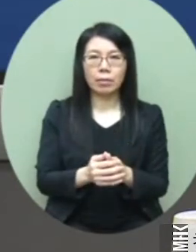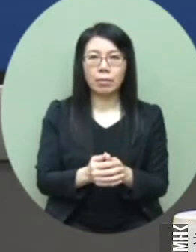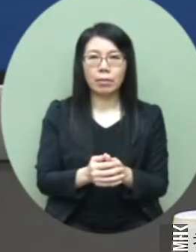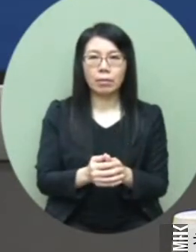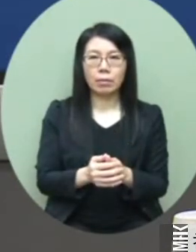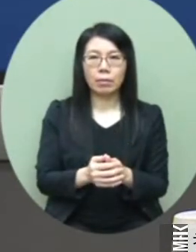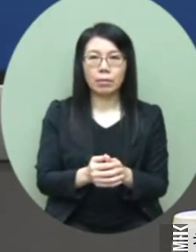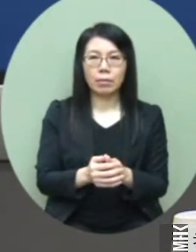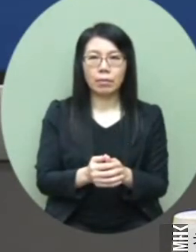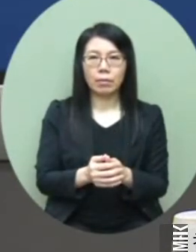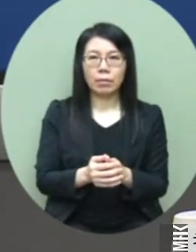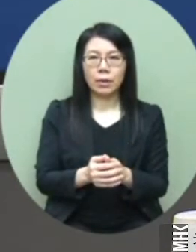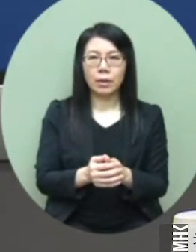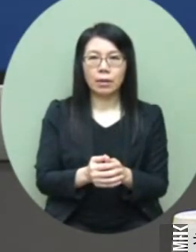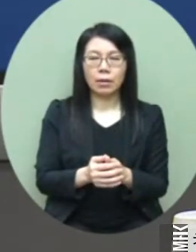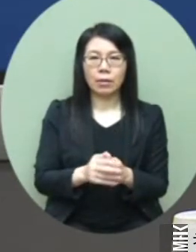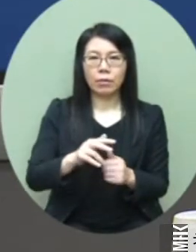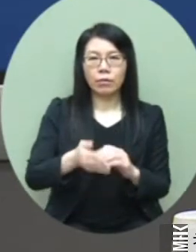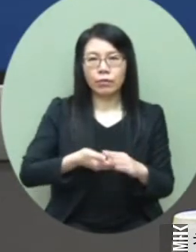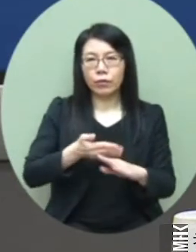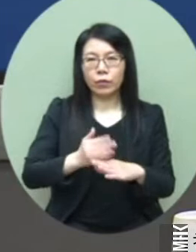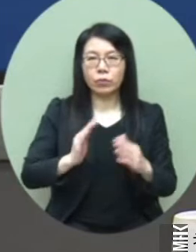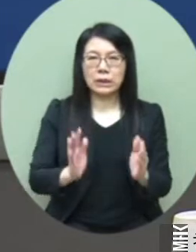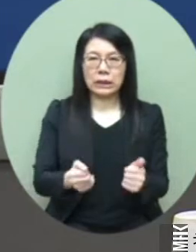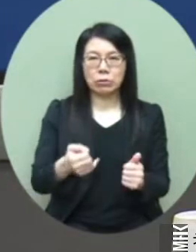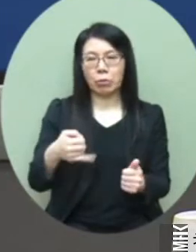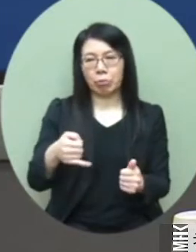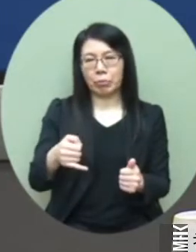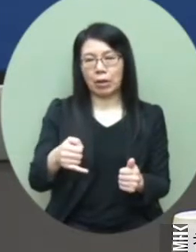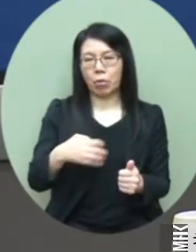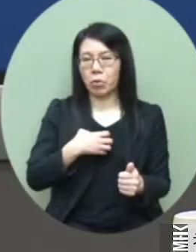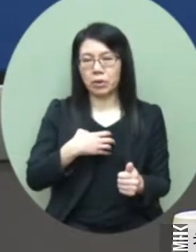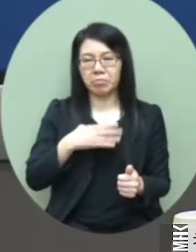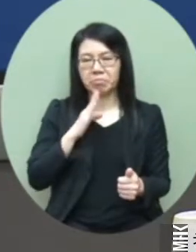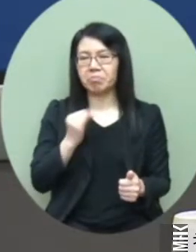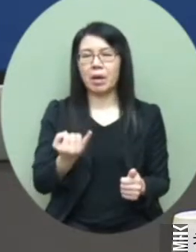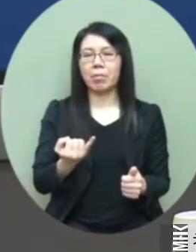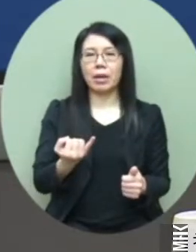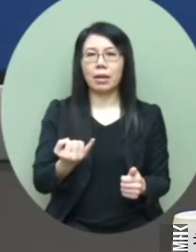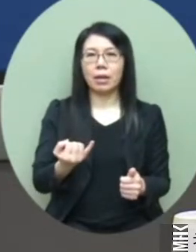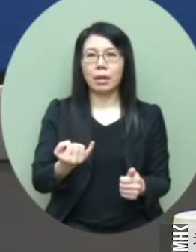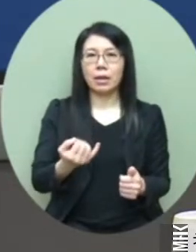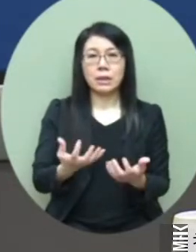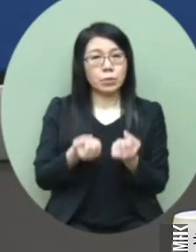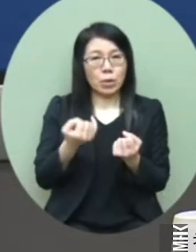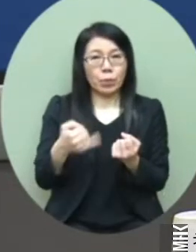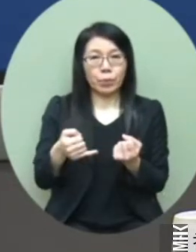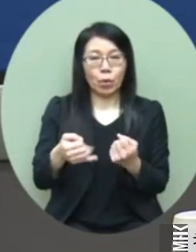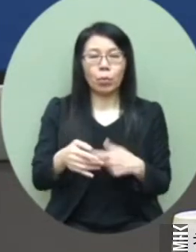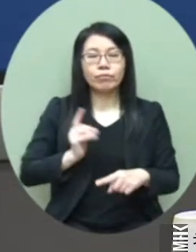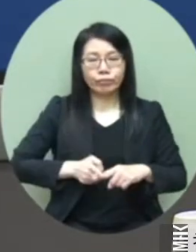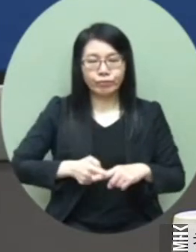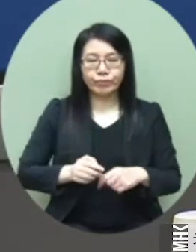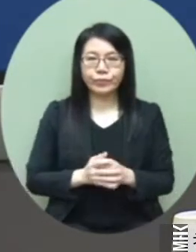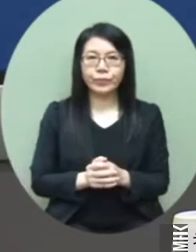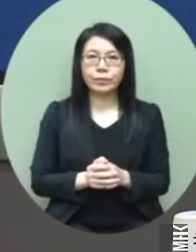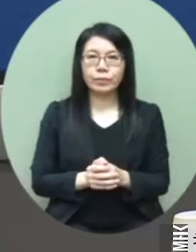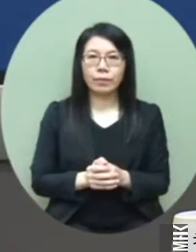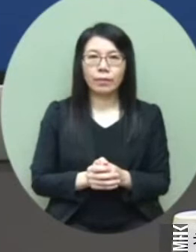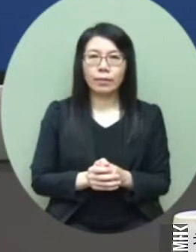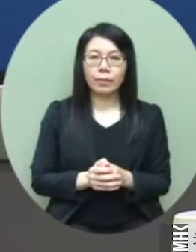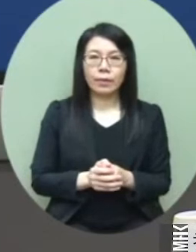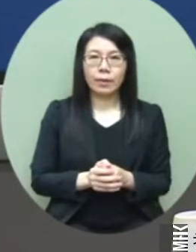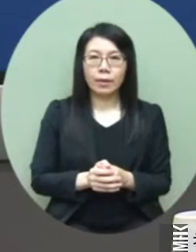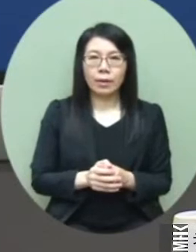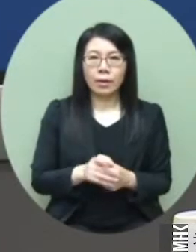life. I don't think that is what Hong Kong people want, let alone the premises operators, some of whom will be